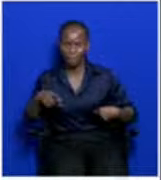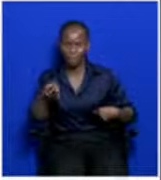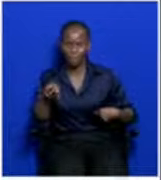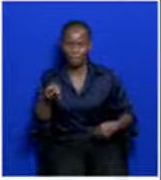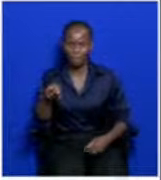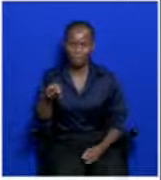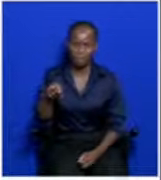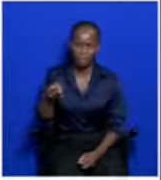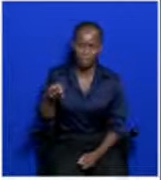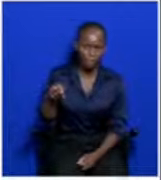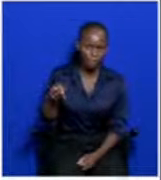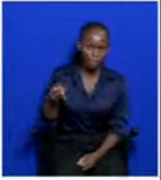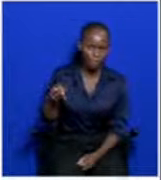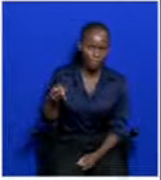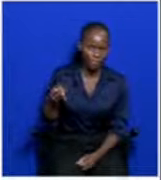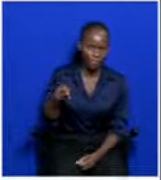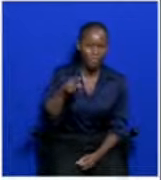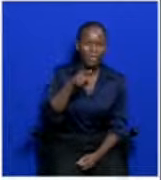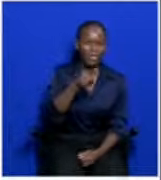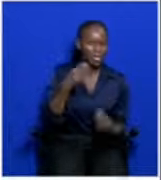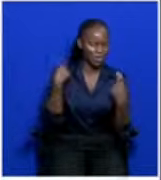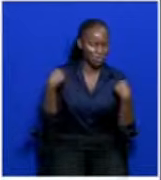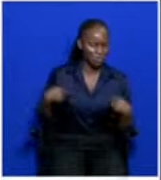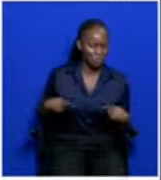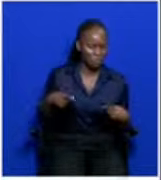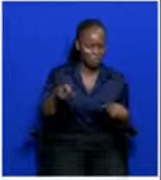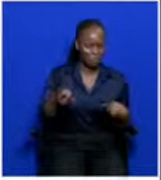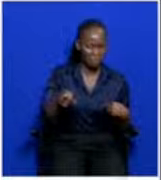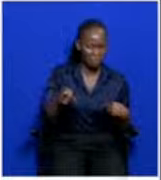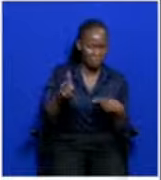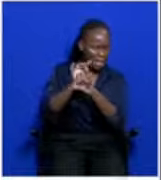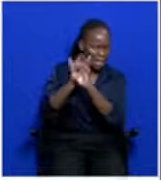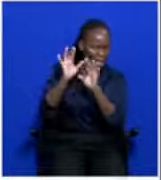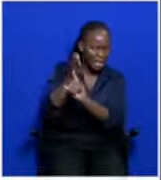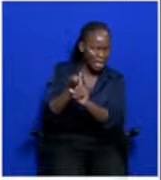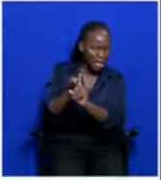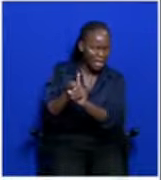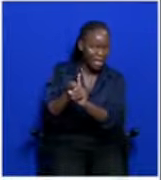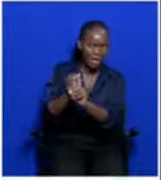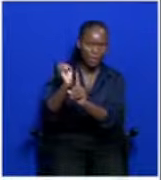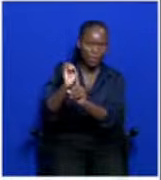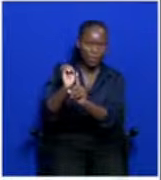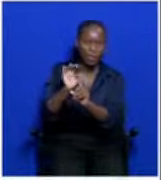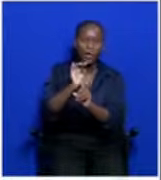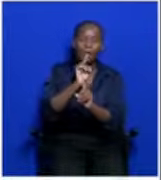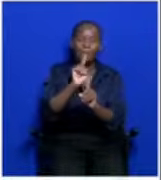who he is. I can see him, but with Keisha Listols, I can see it there.